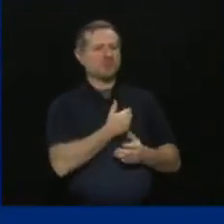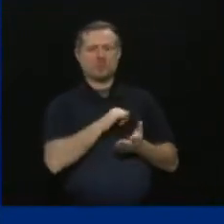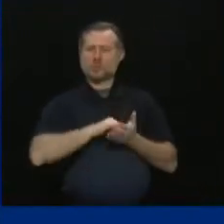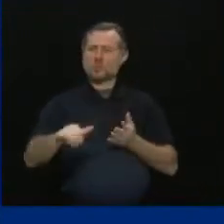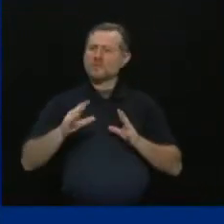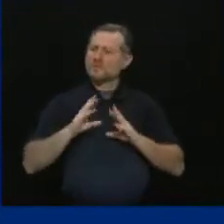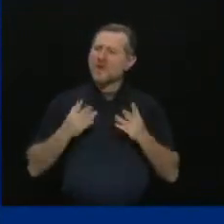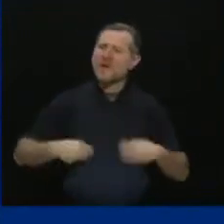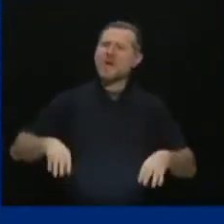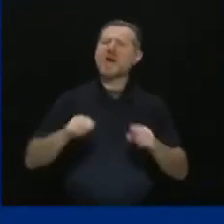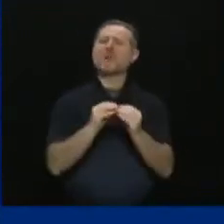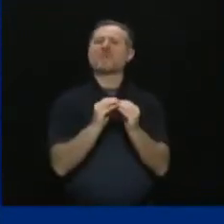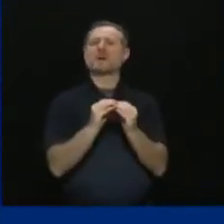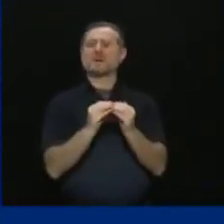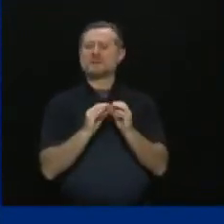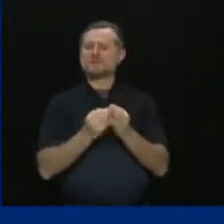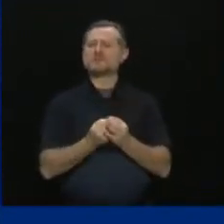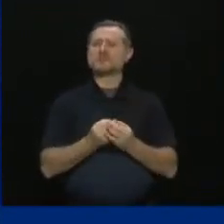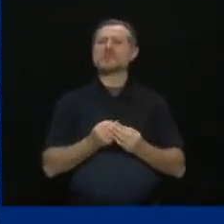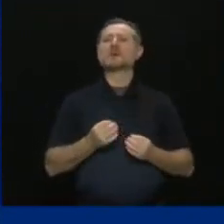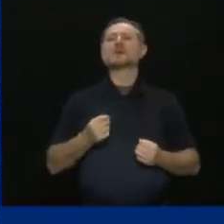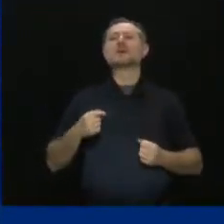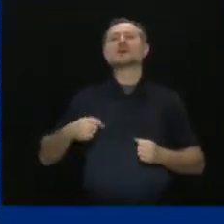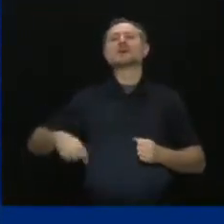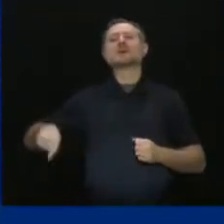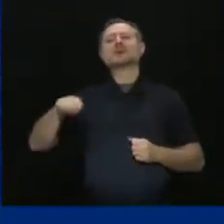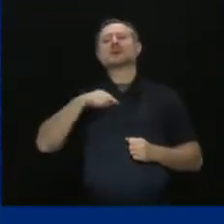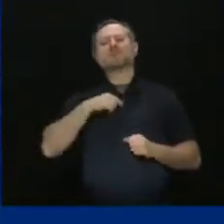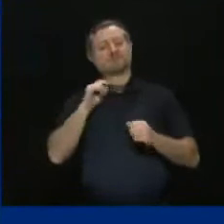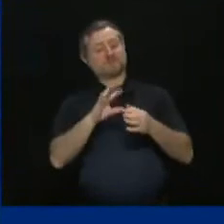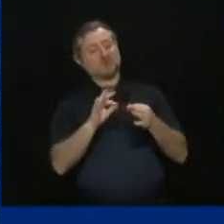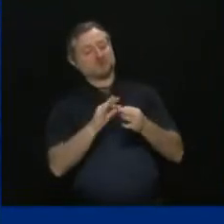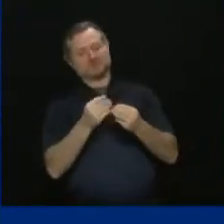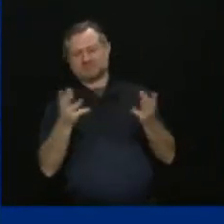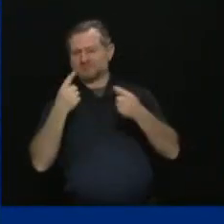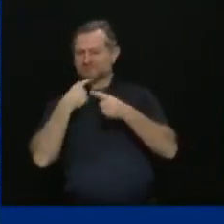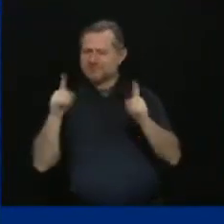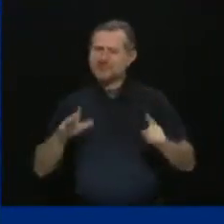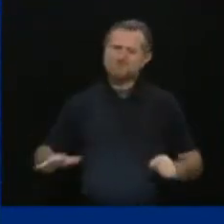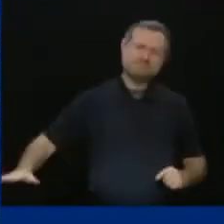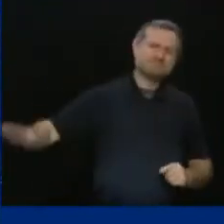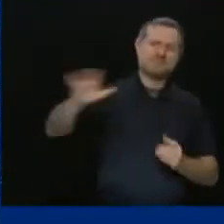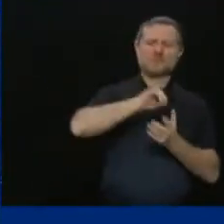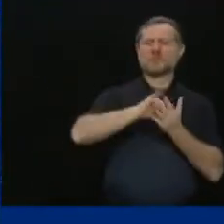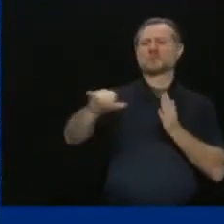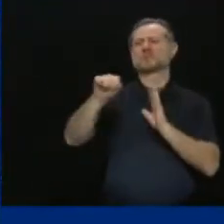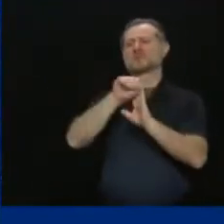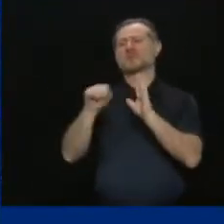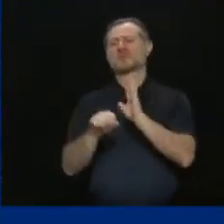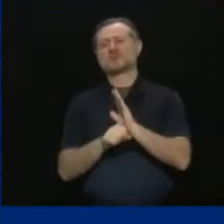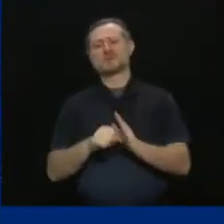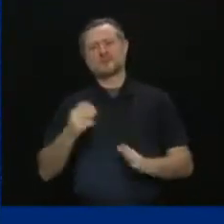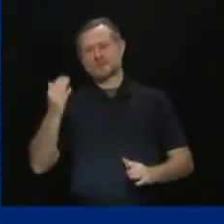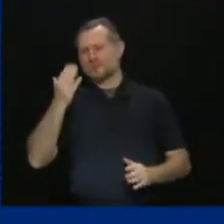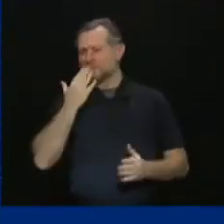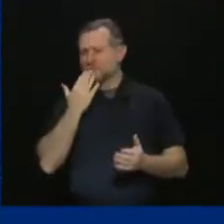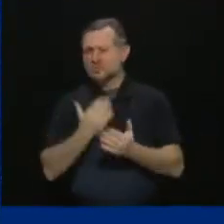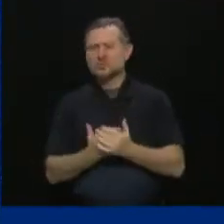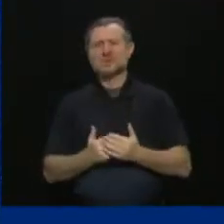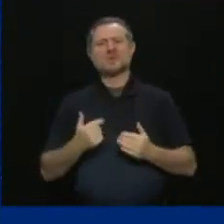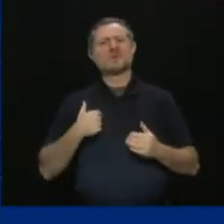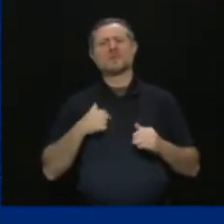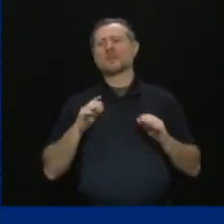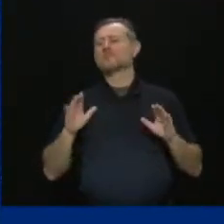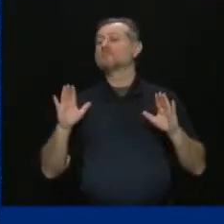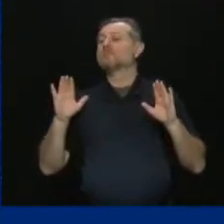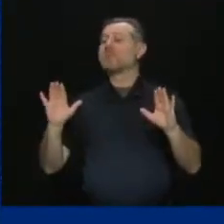message that has to be shouted out across this state, that there are good people with great potential, and they're just dealing